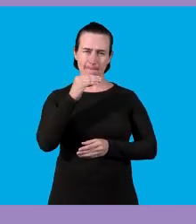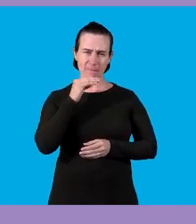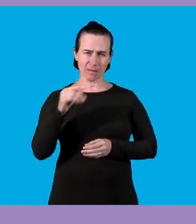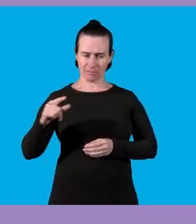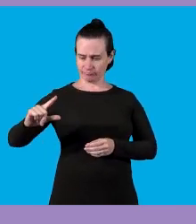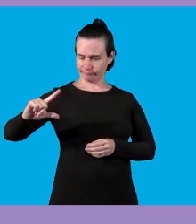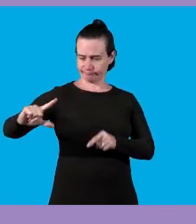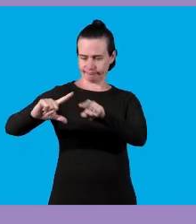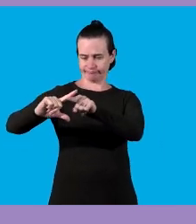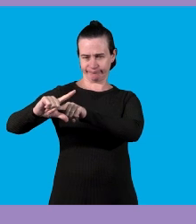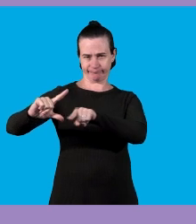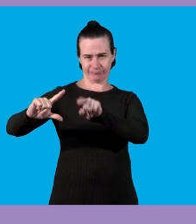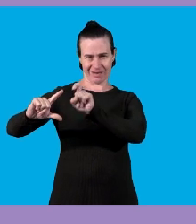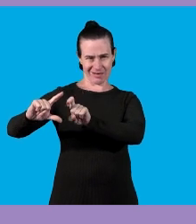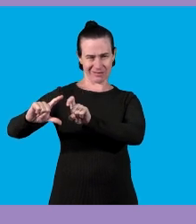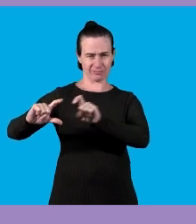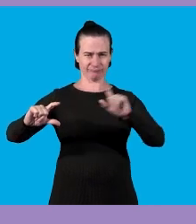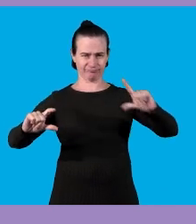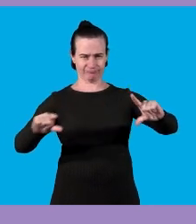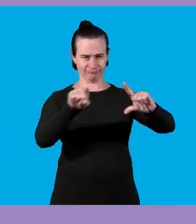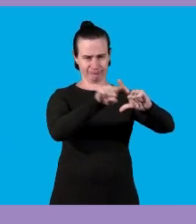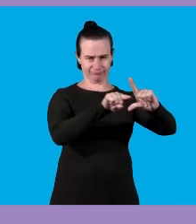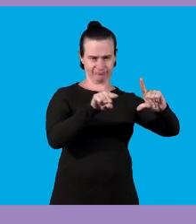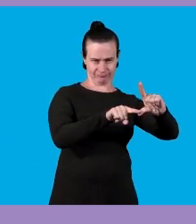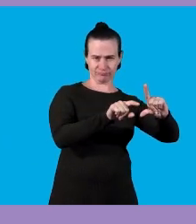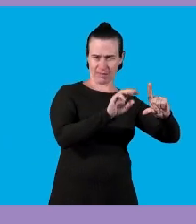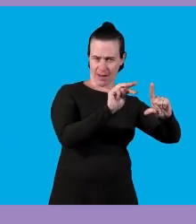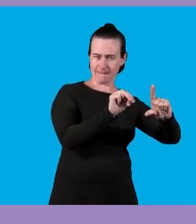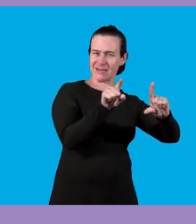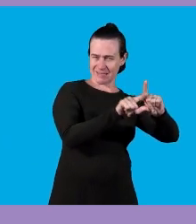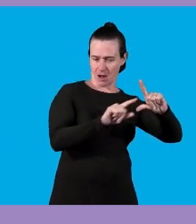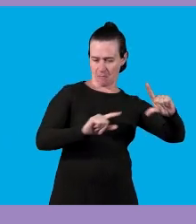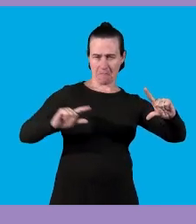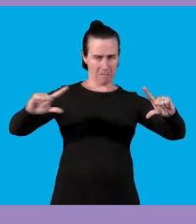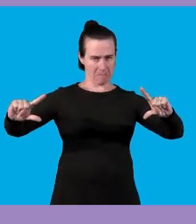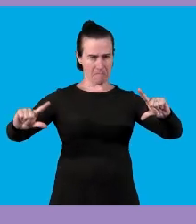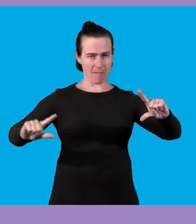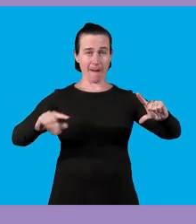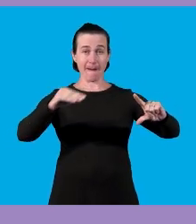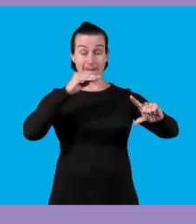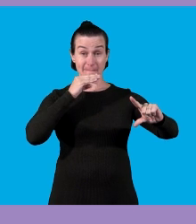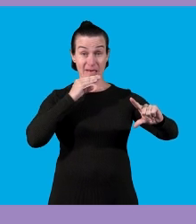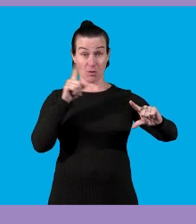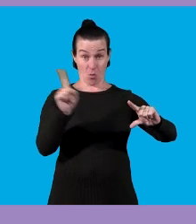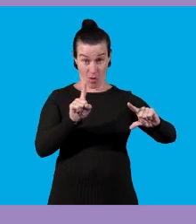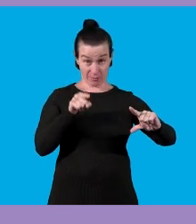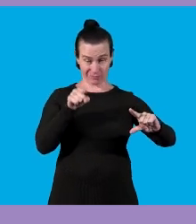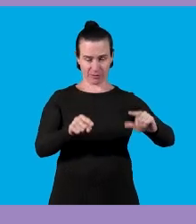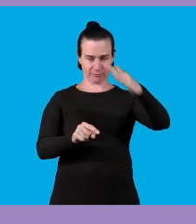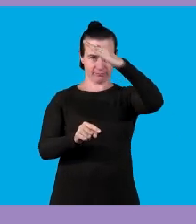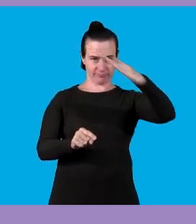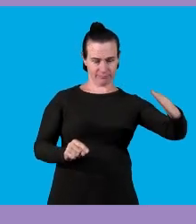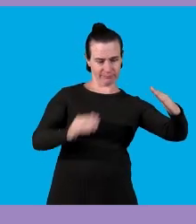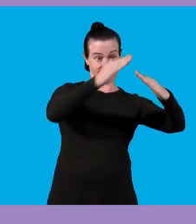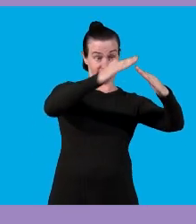if this angle x equals to n, angle M equals to angle N, therefore that means this side is equal to that